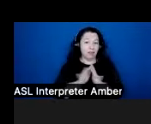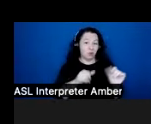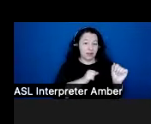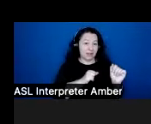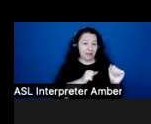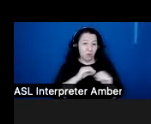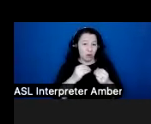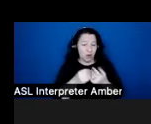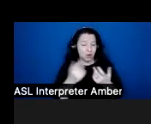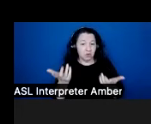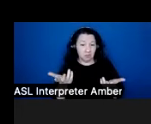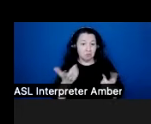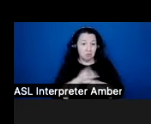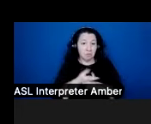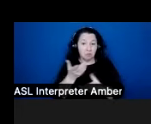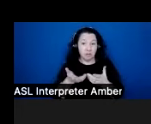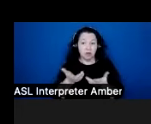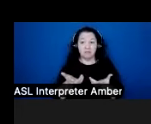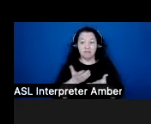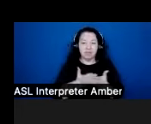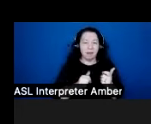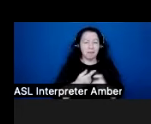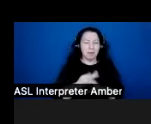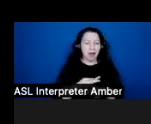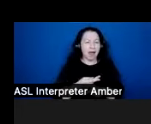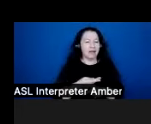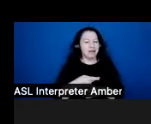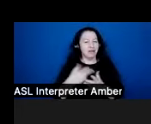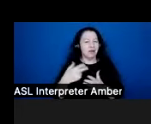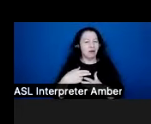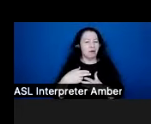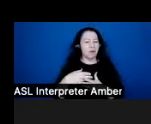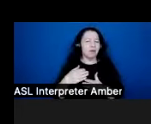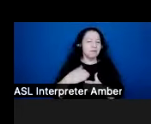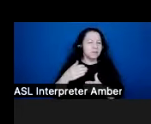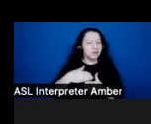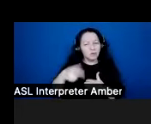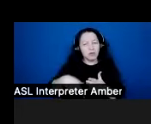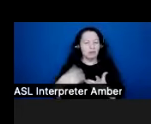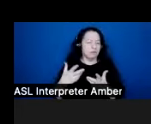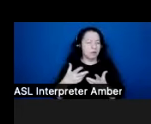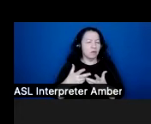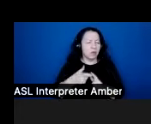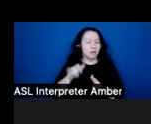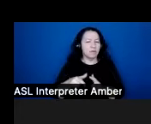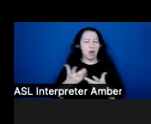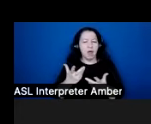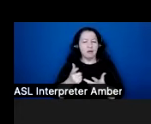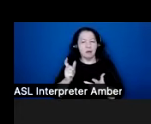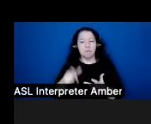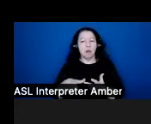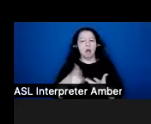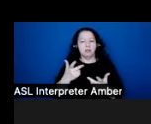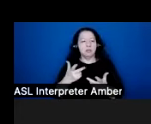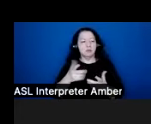Or there's some sort of consequences that are applied to that individual instead of the